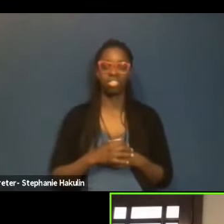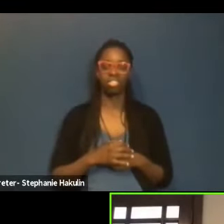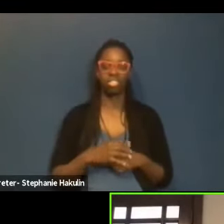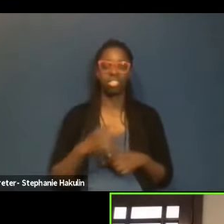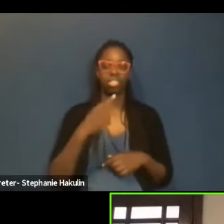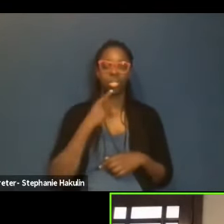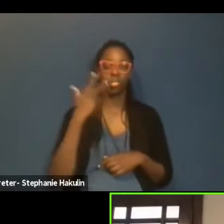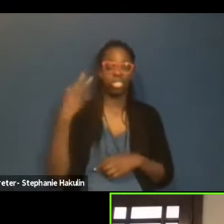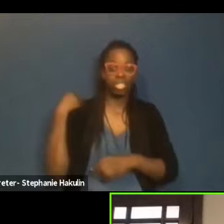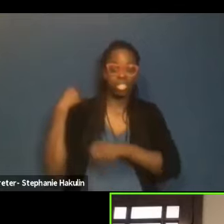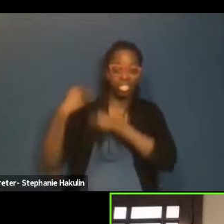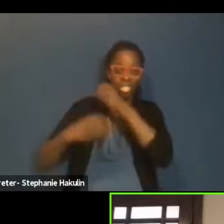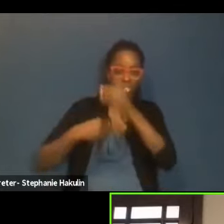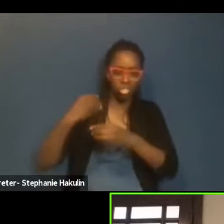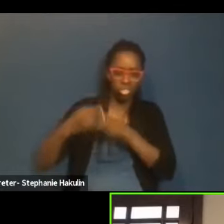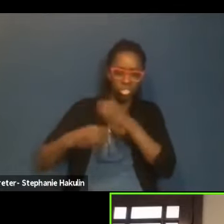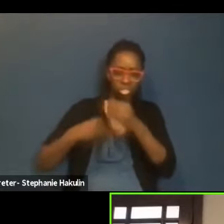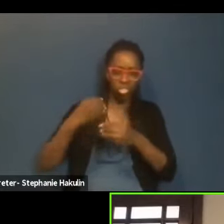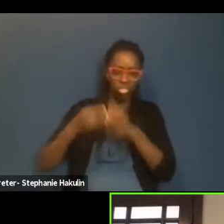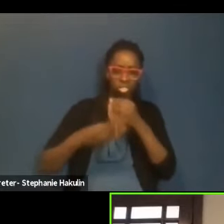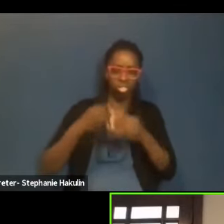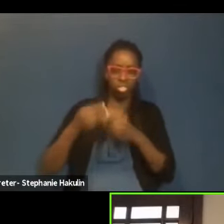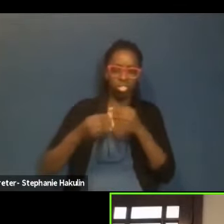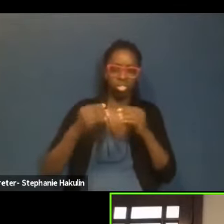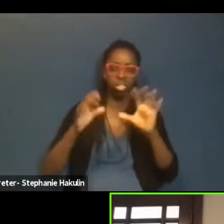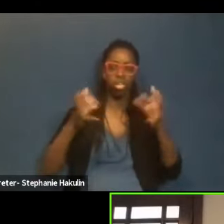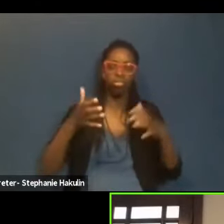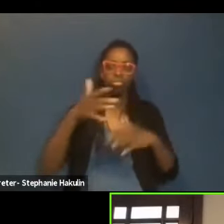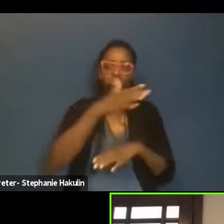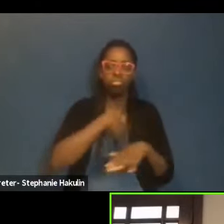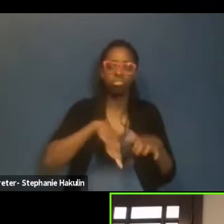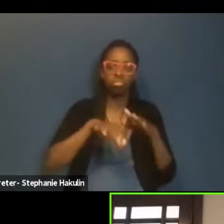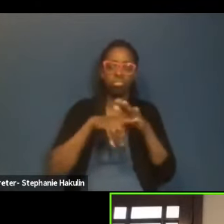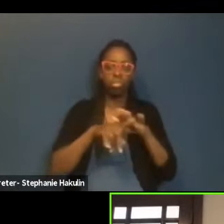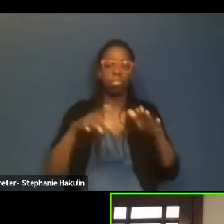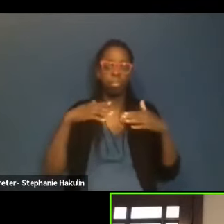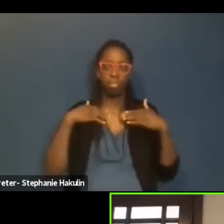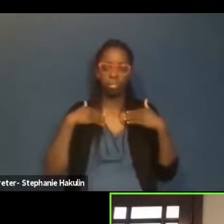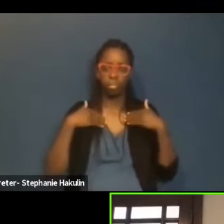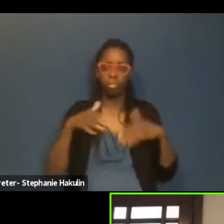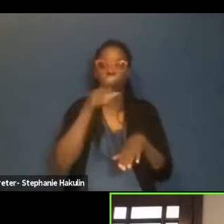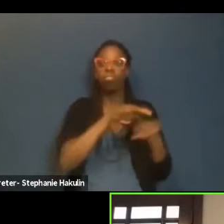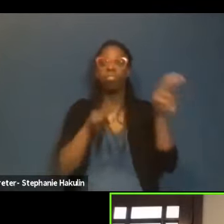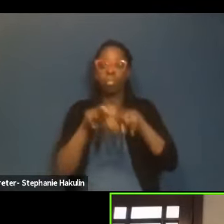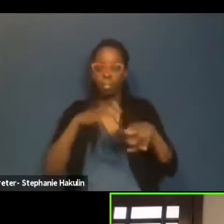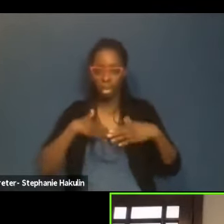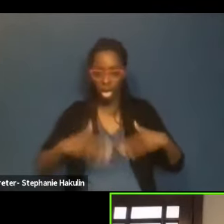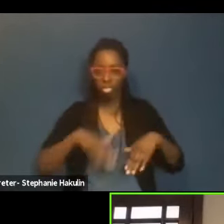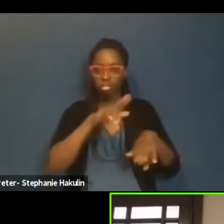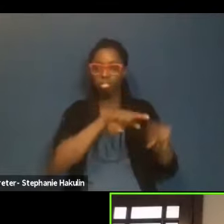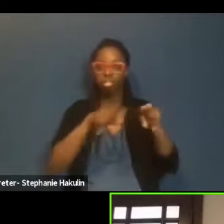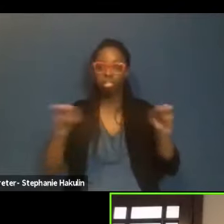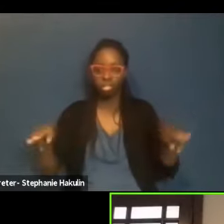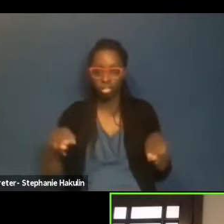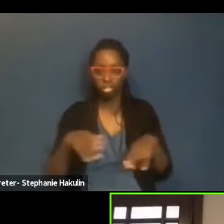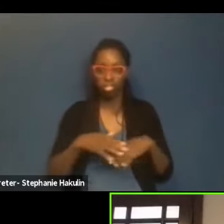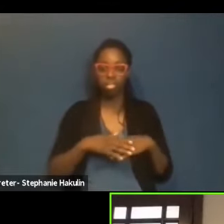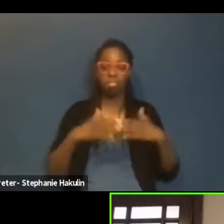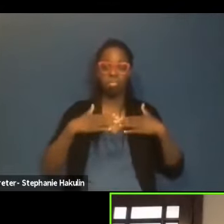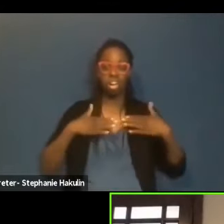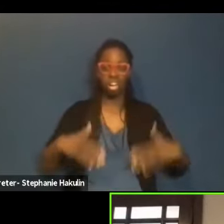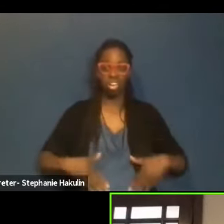assimilate to its new body. This is not true for those without a body in the first place. My father's great aunt is from